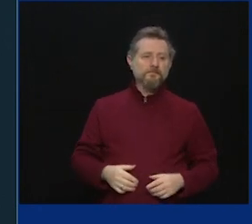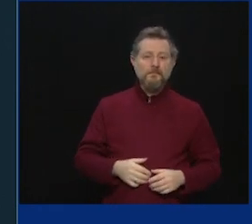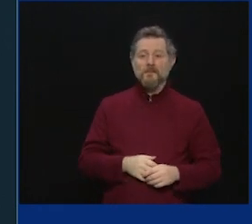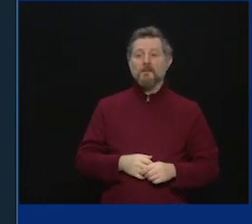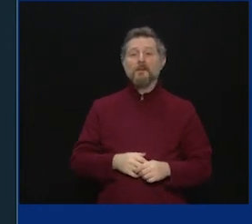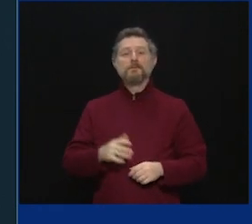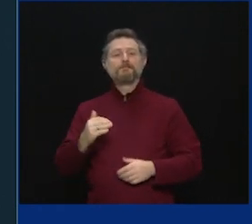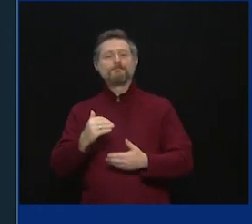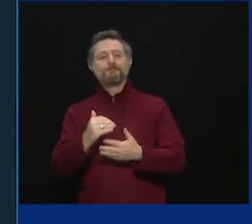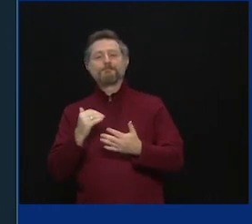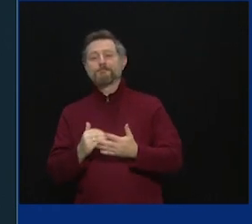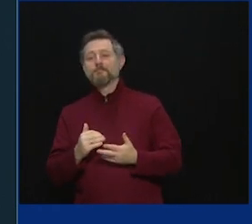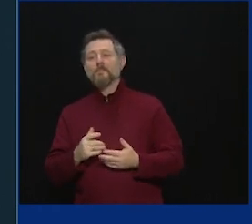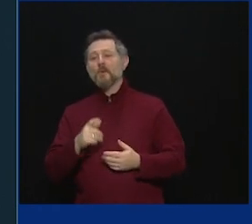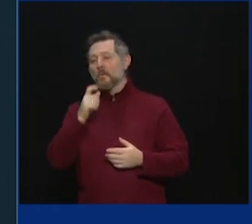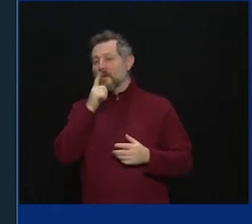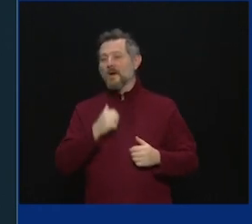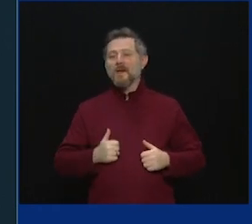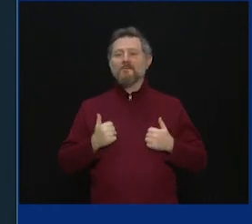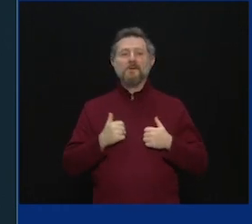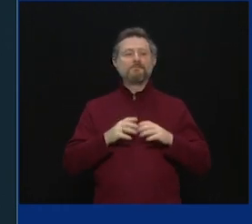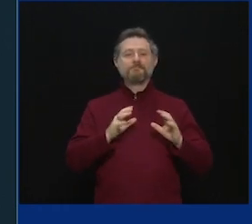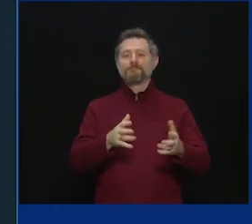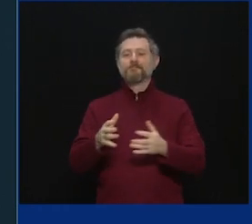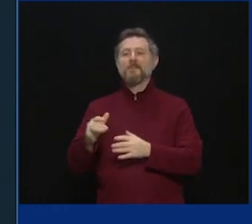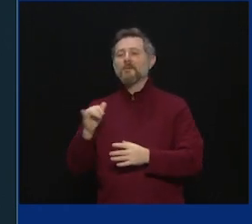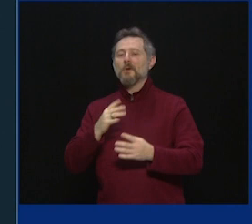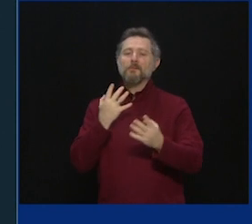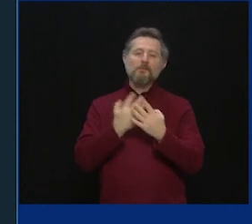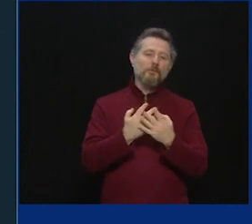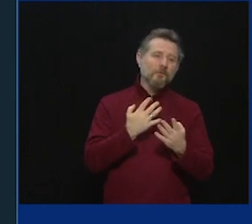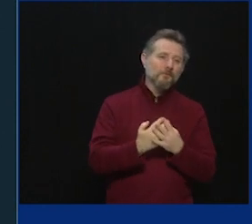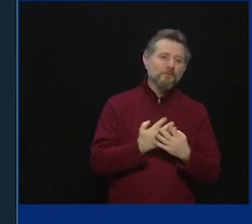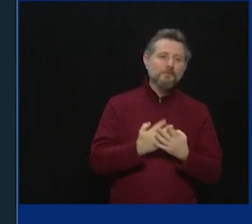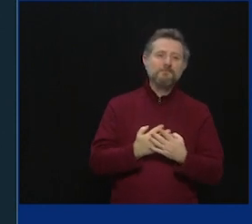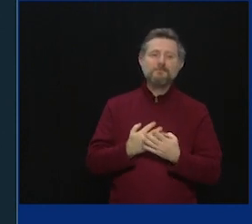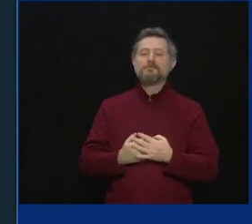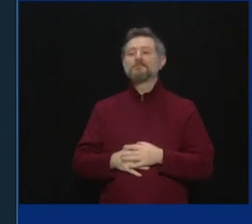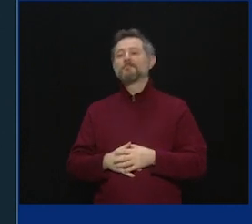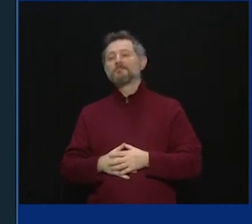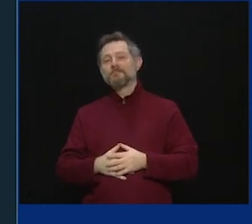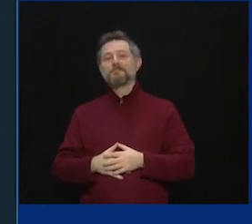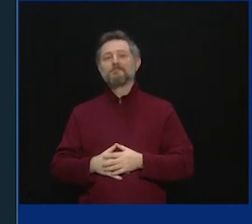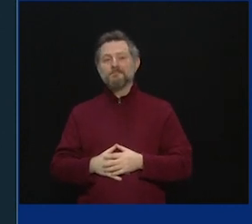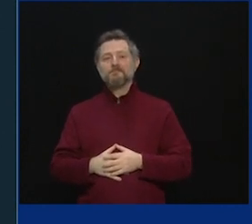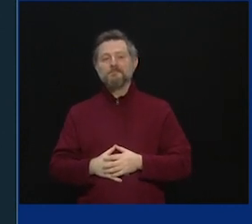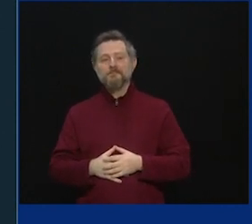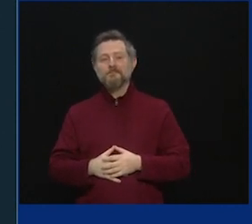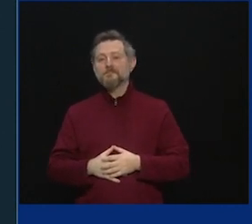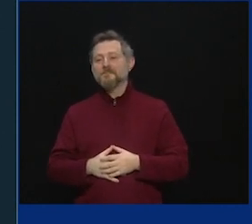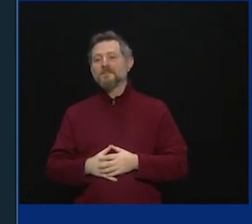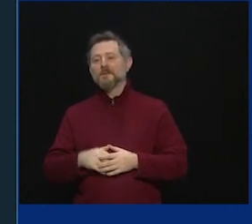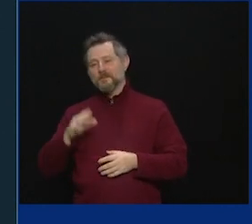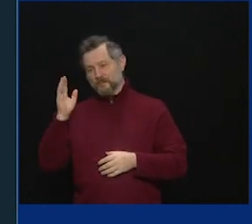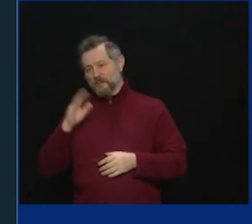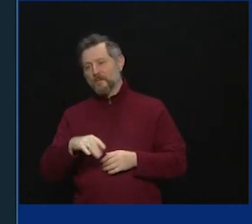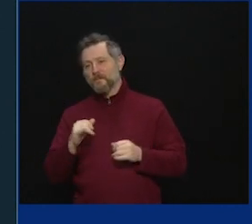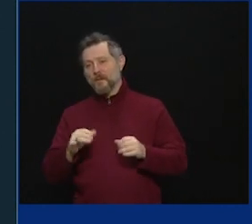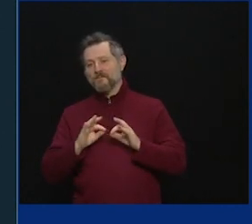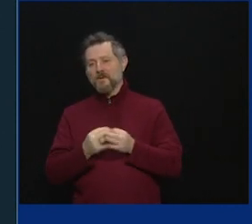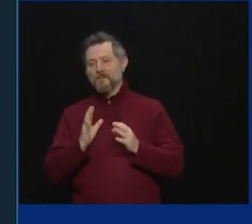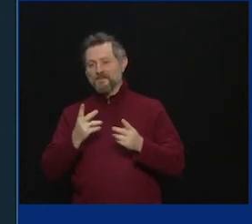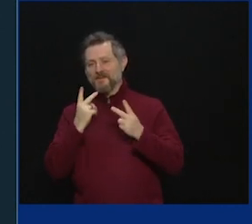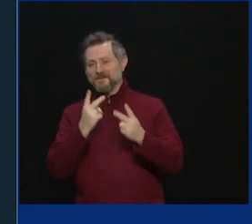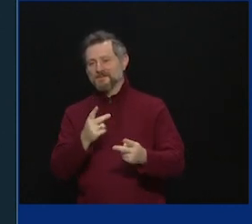congregate settings where they are gathered, such as correctional facilities. We know this is a time for increased visitations with people who